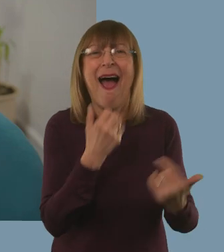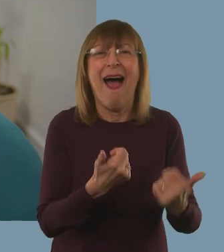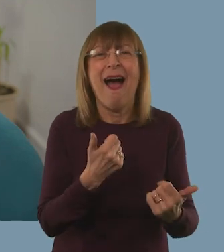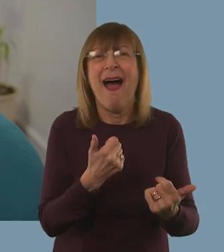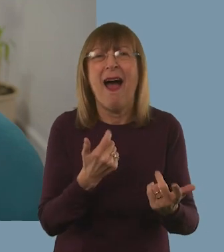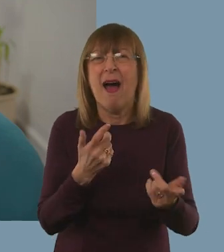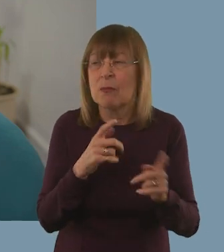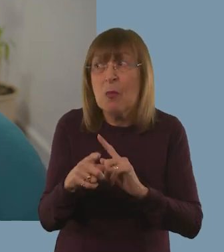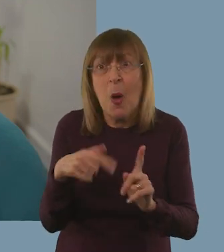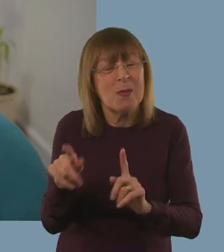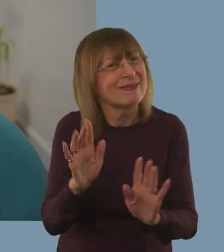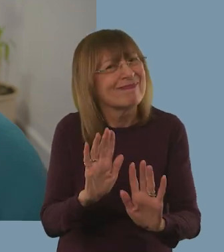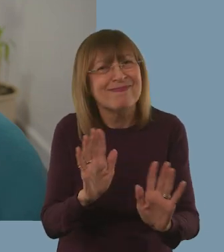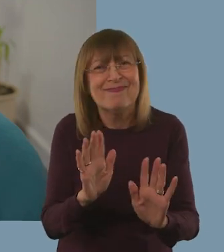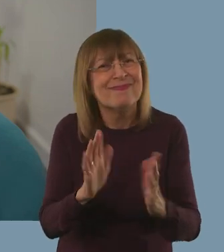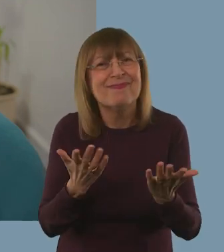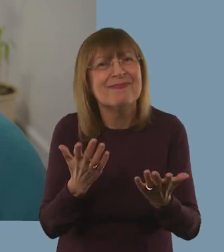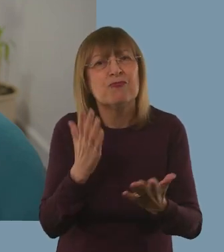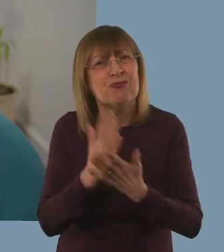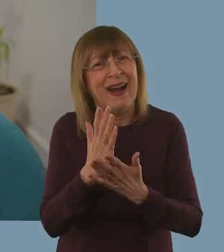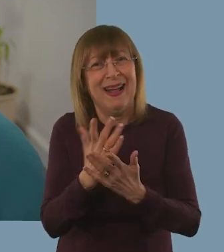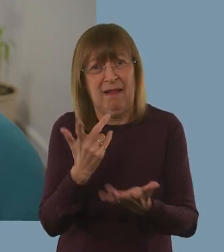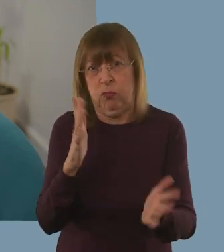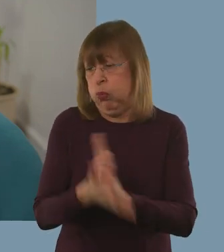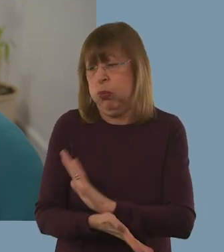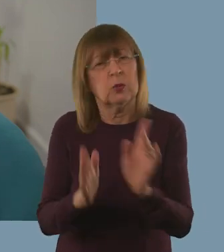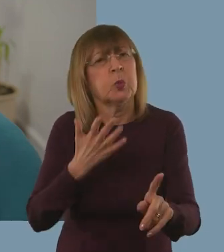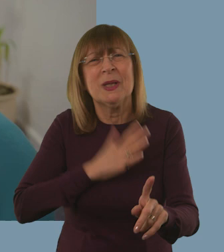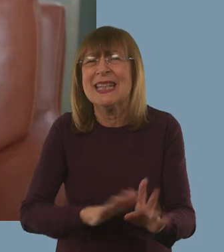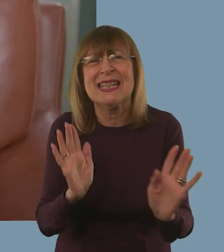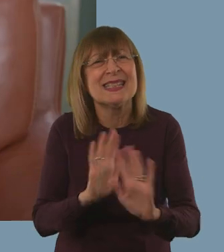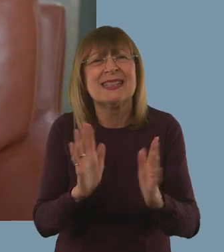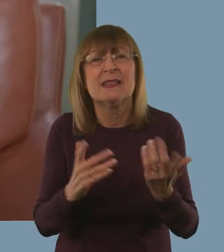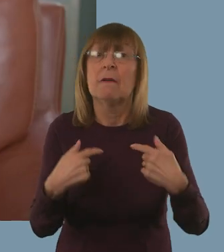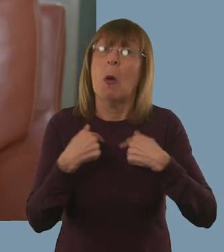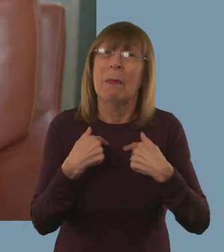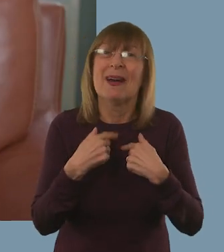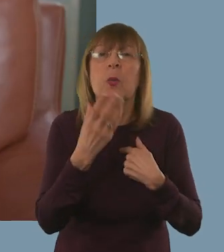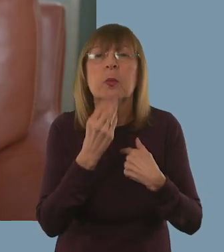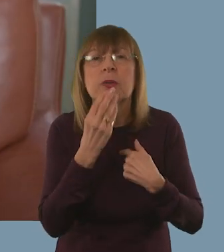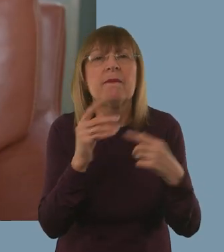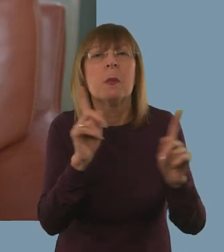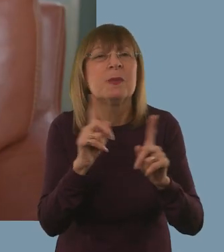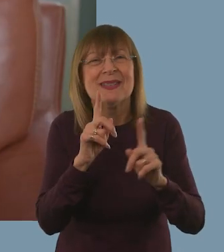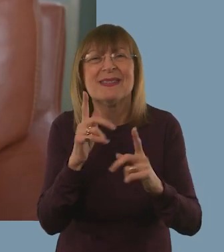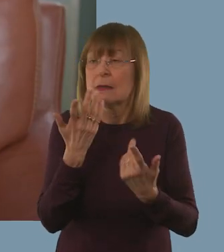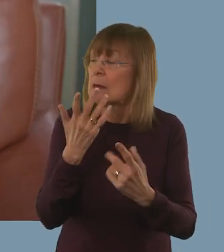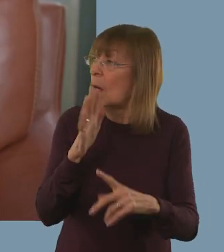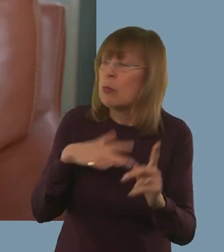most of us do. You know, but no, it just takes you down the road that you don't really need to go down. The other thing I found useful for me